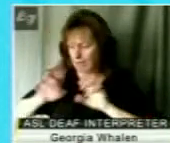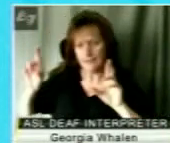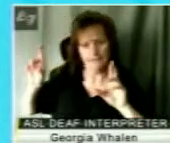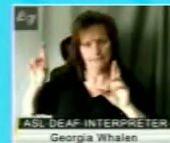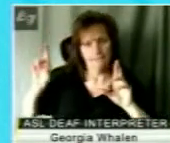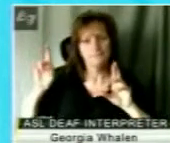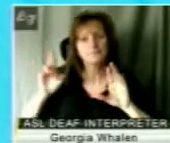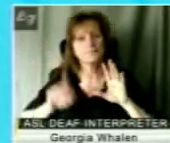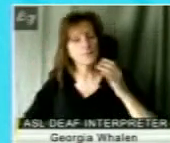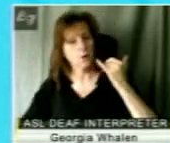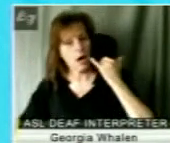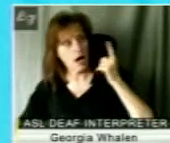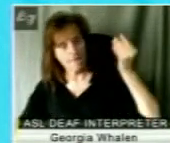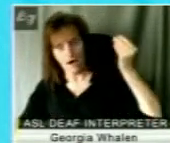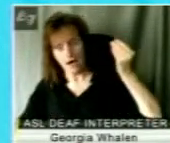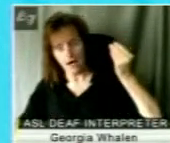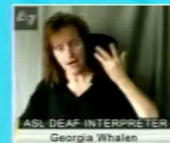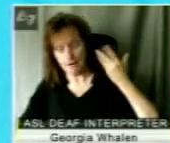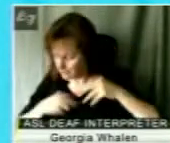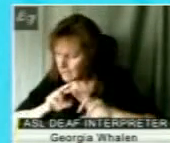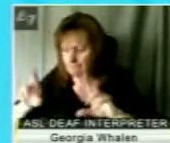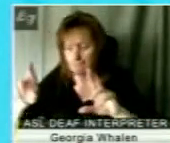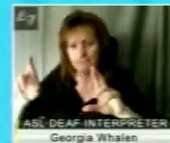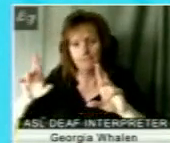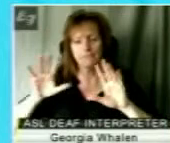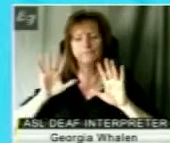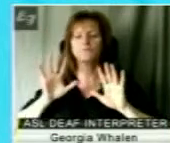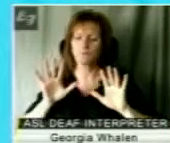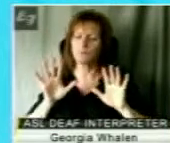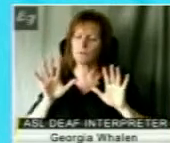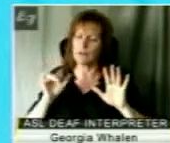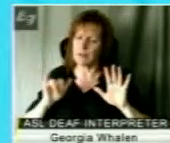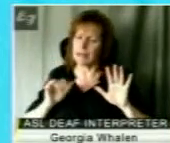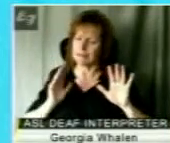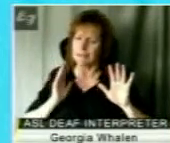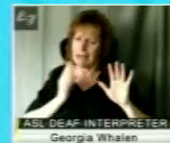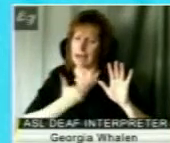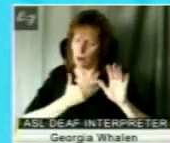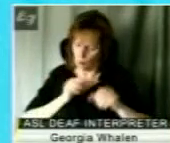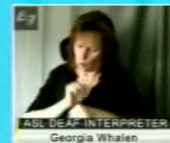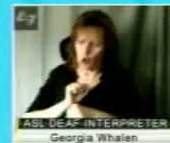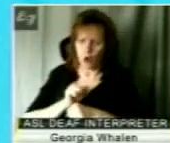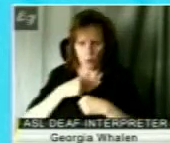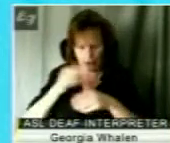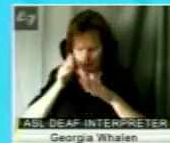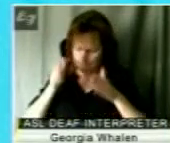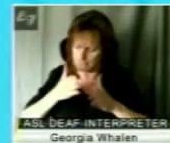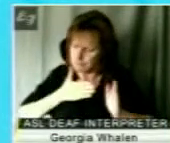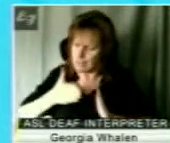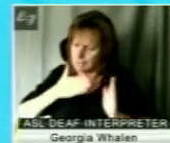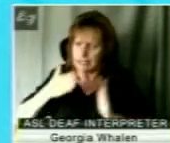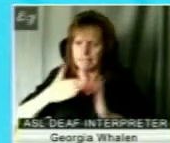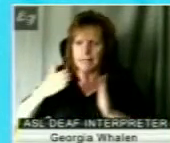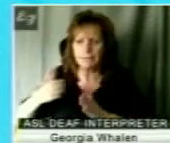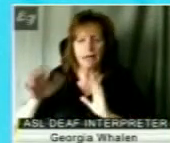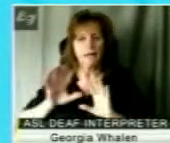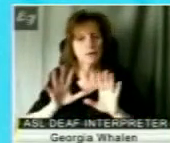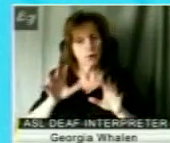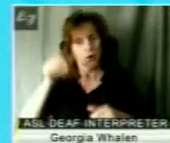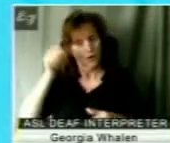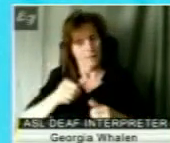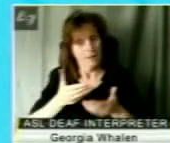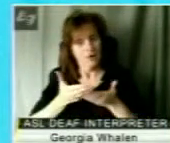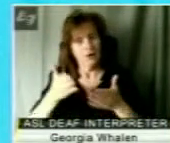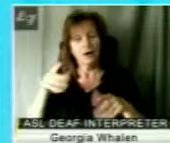those announcements come. So that it tends to be a bit of our direction at the moment. I do want to remind the public that with this